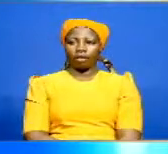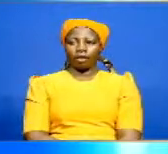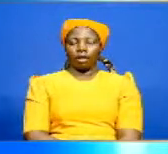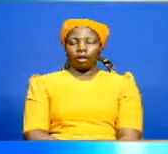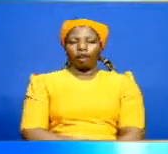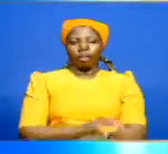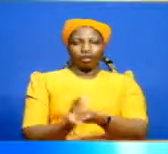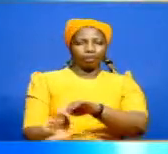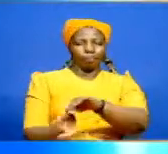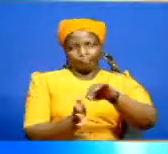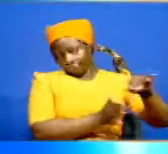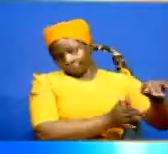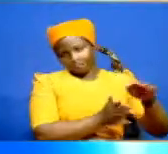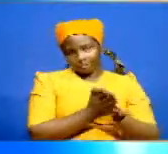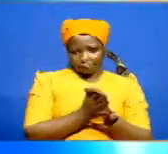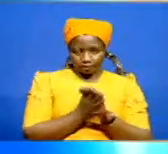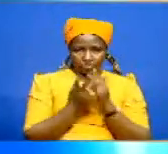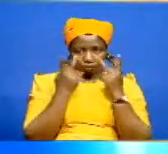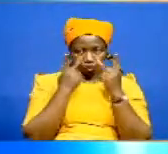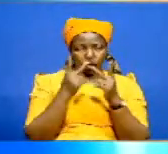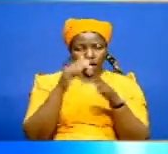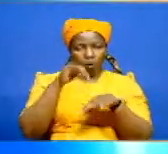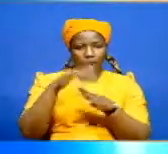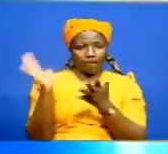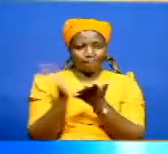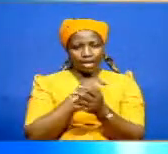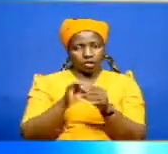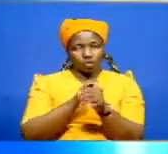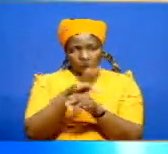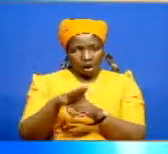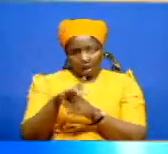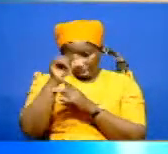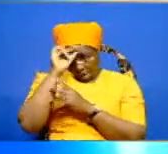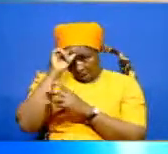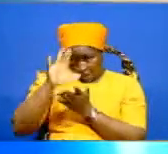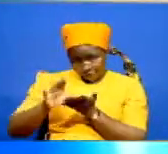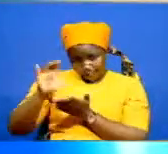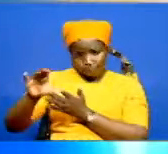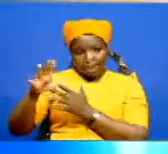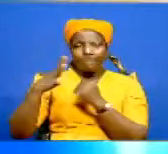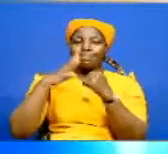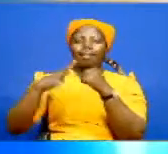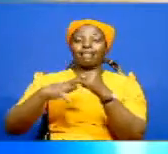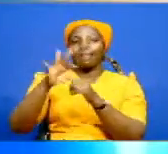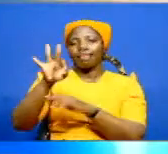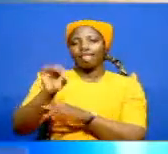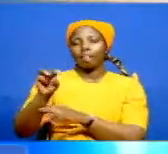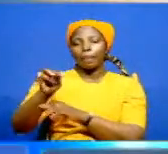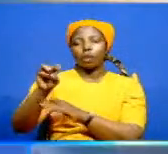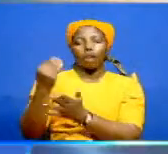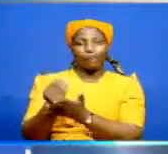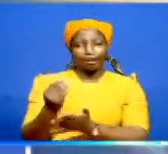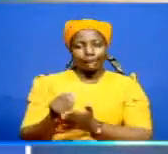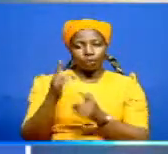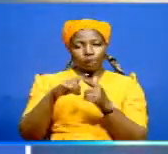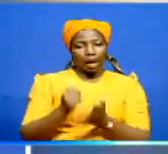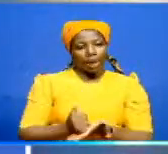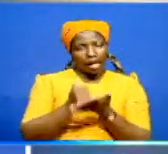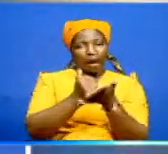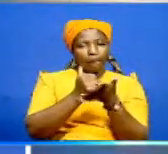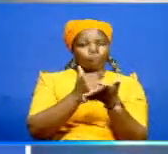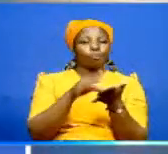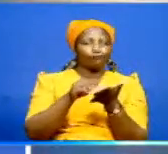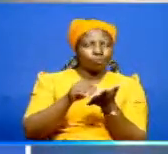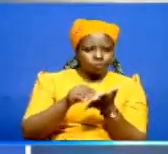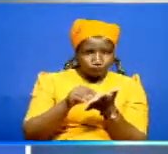Let's take a look at the war on coronavirus now. The government has set aside some 930 million shillings to facilitate the inoculation